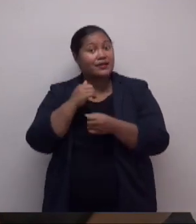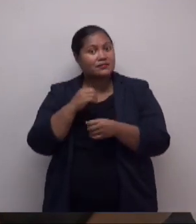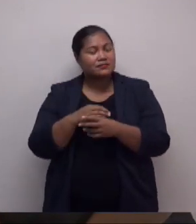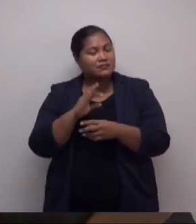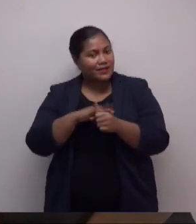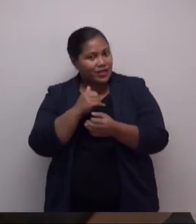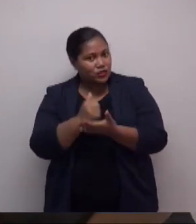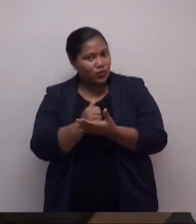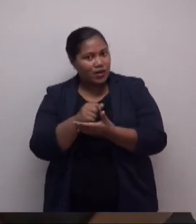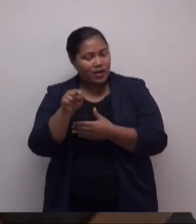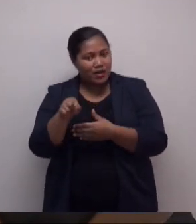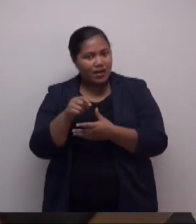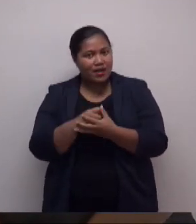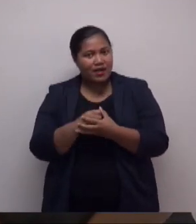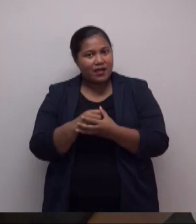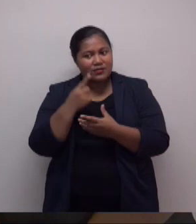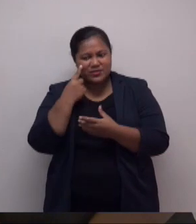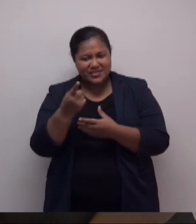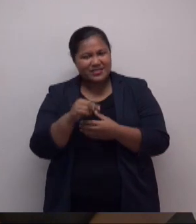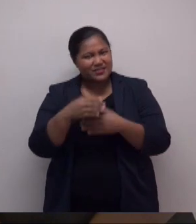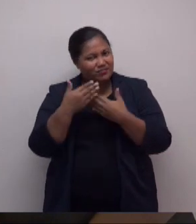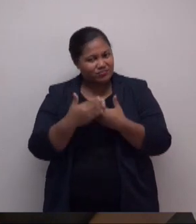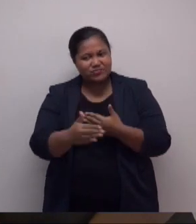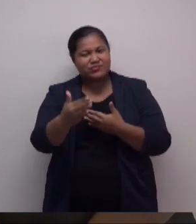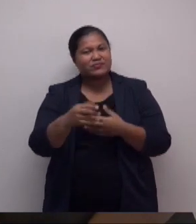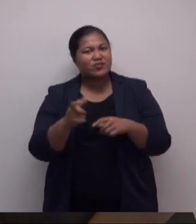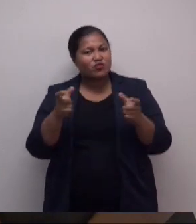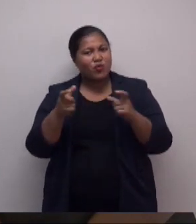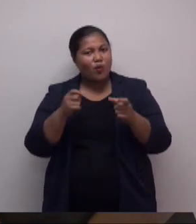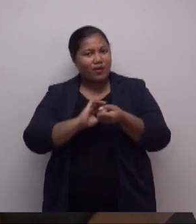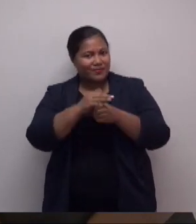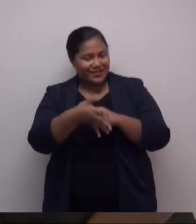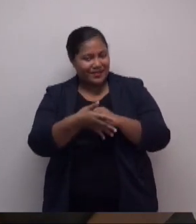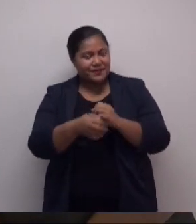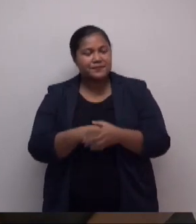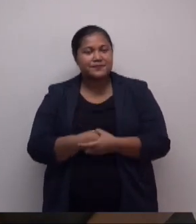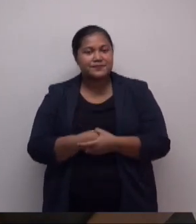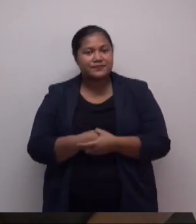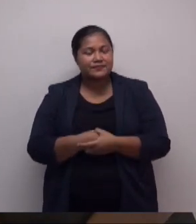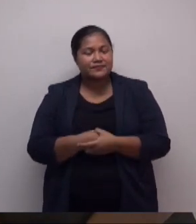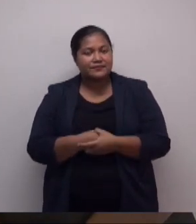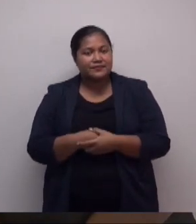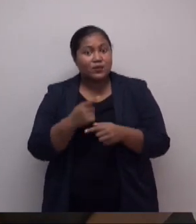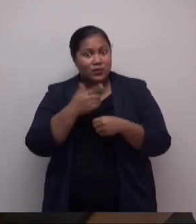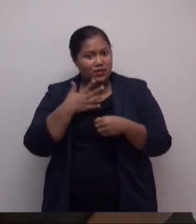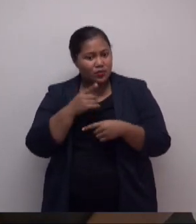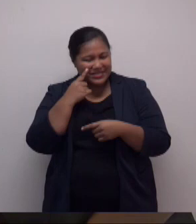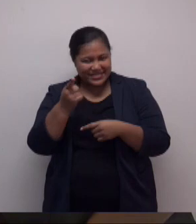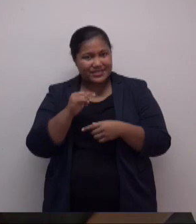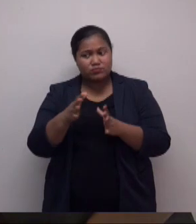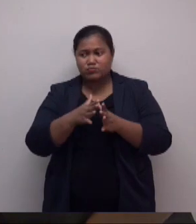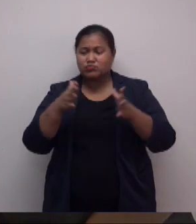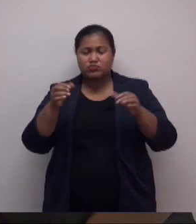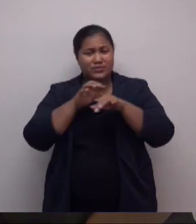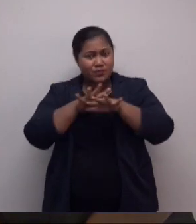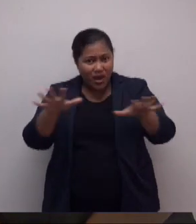endure based on the ebbs and flows of the pandemic. We expect that widespread vaccination will protect